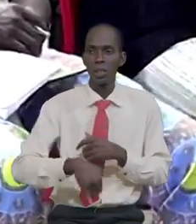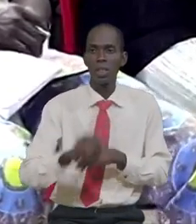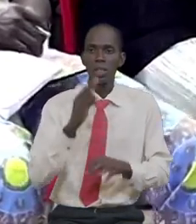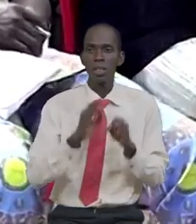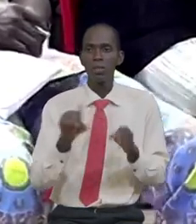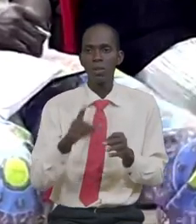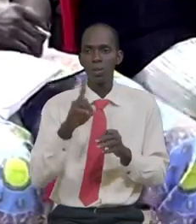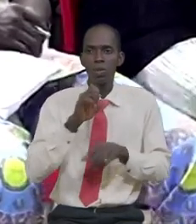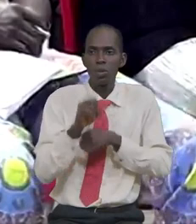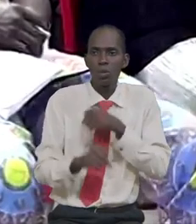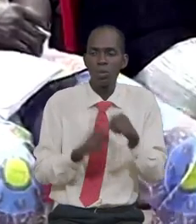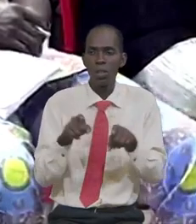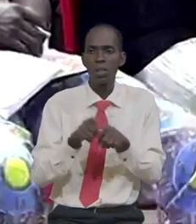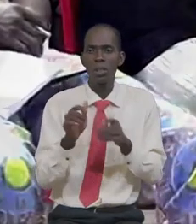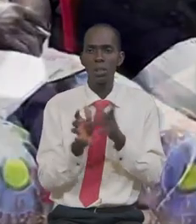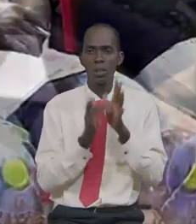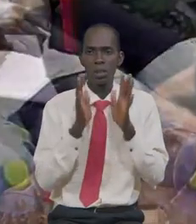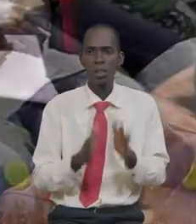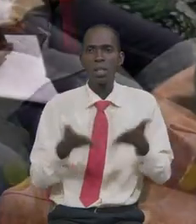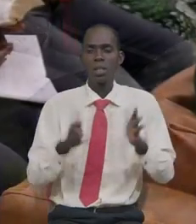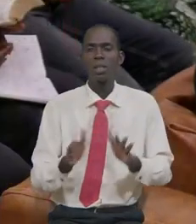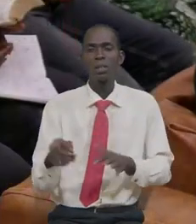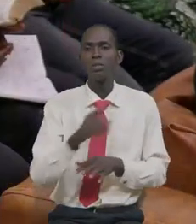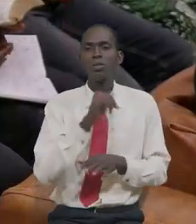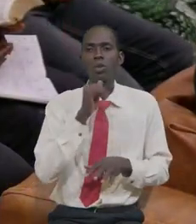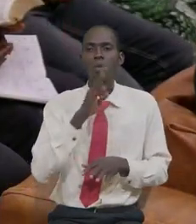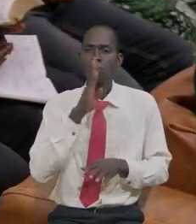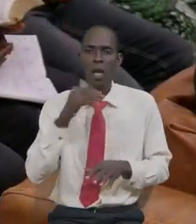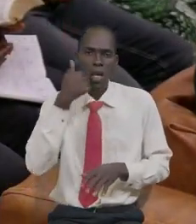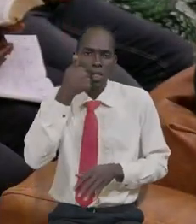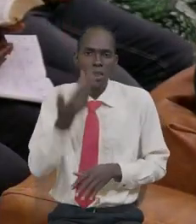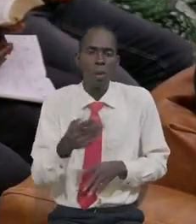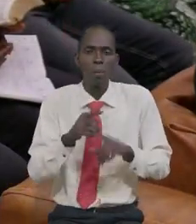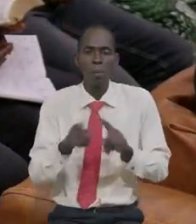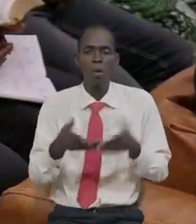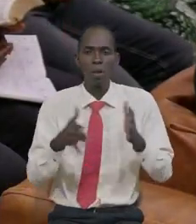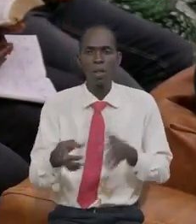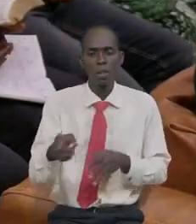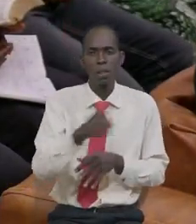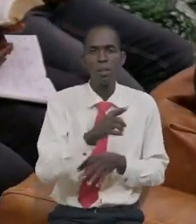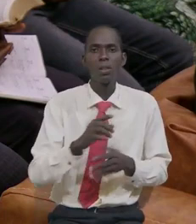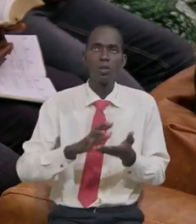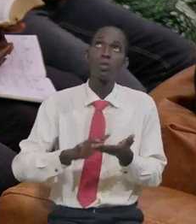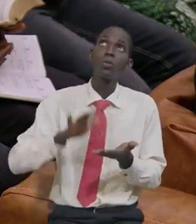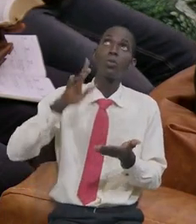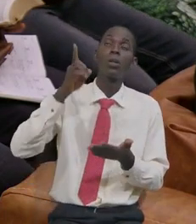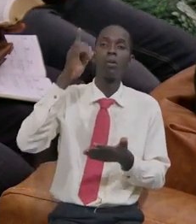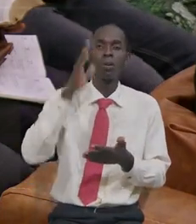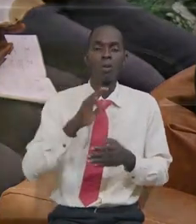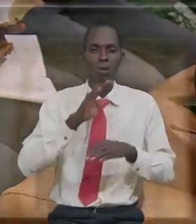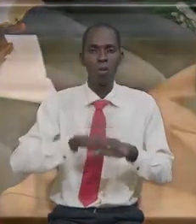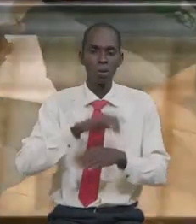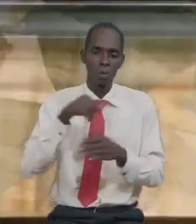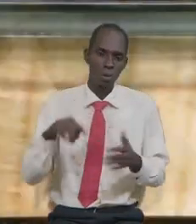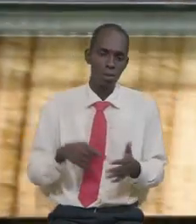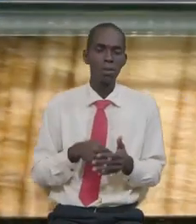Christian, let him not be ashamed, but let him glorify God on this